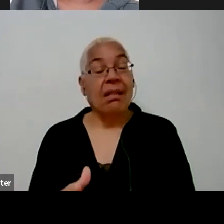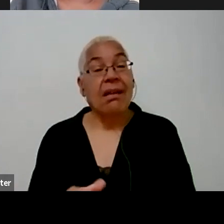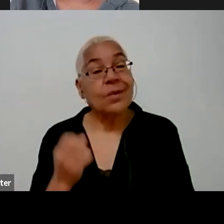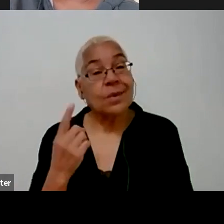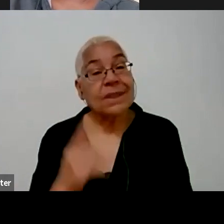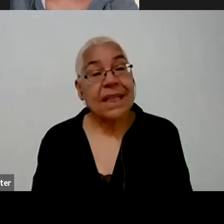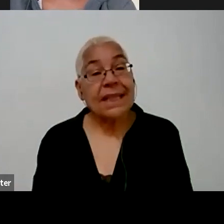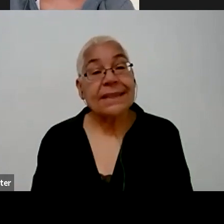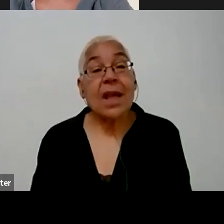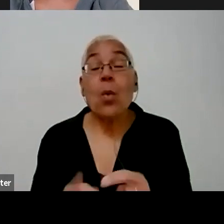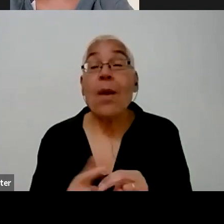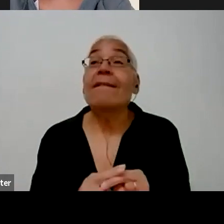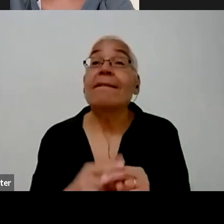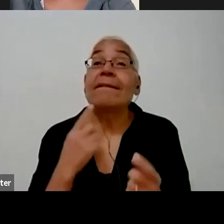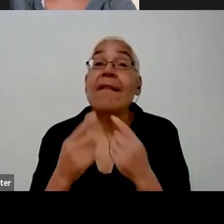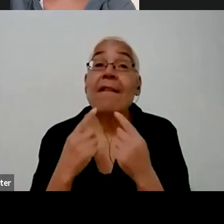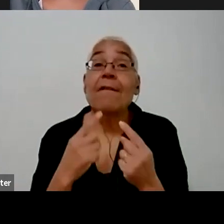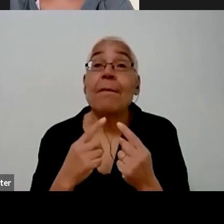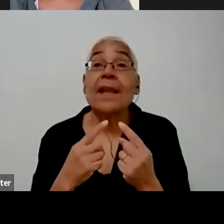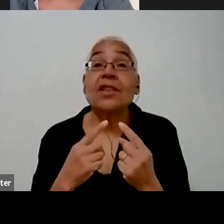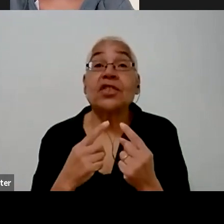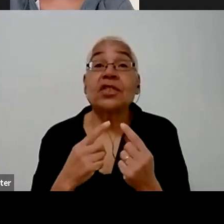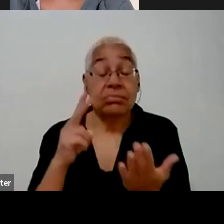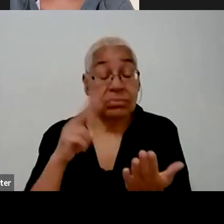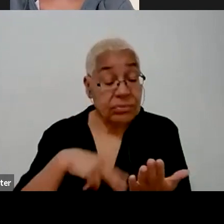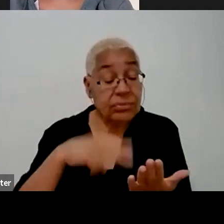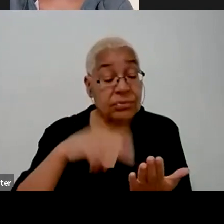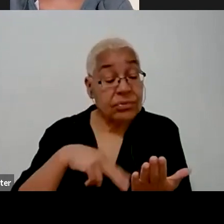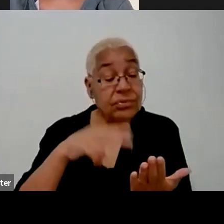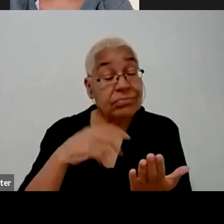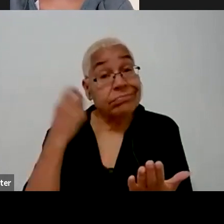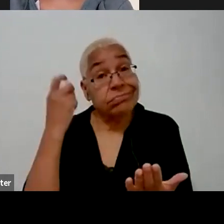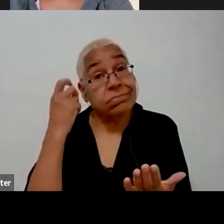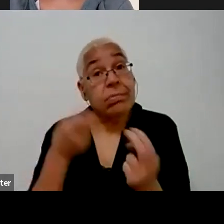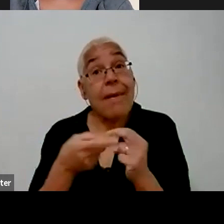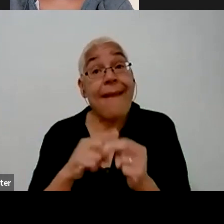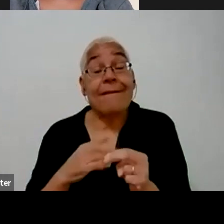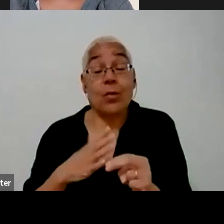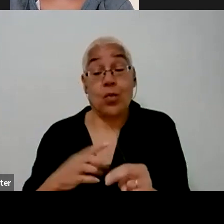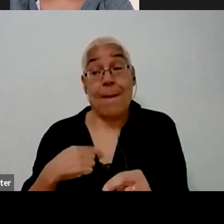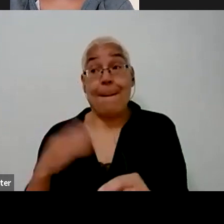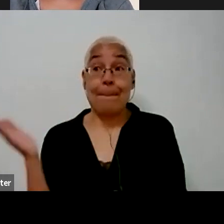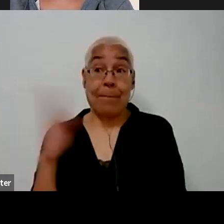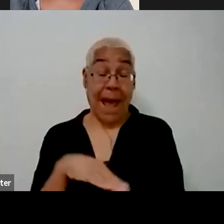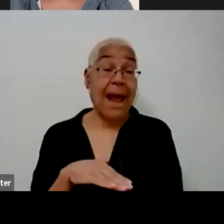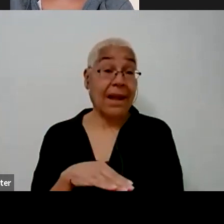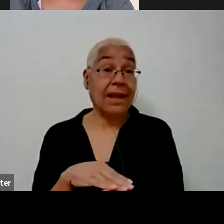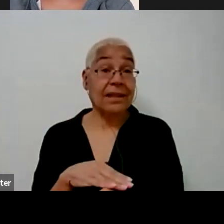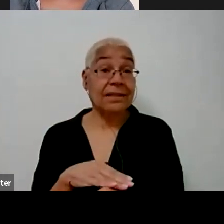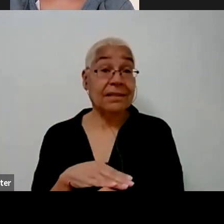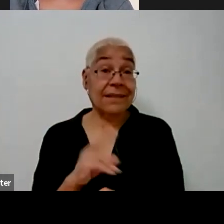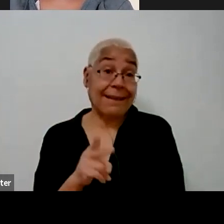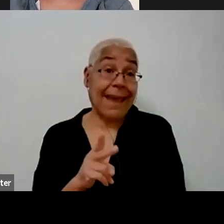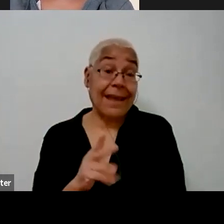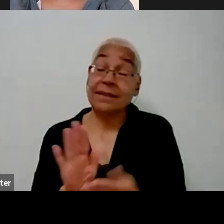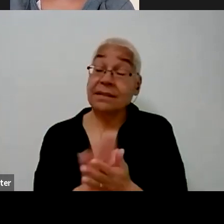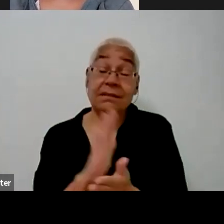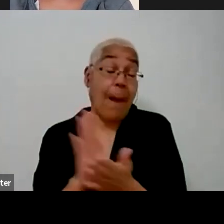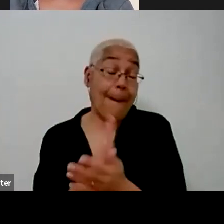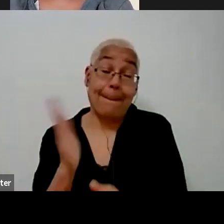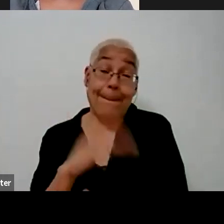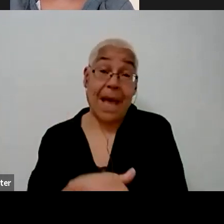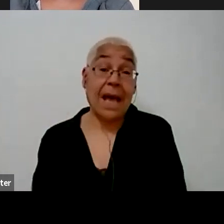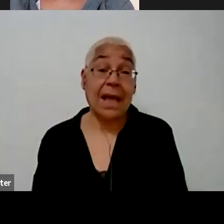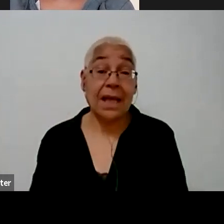please take the information. If you need me to return and have another conversation on more questions, I'm more than happy to do them. All right. Maybe,